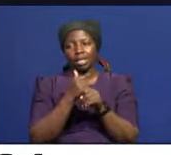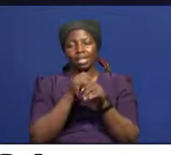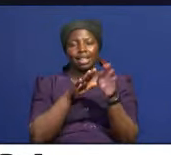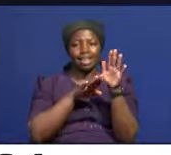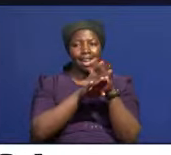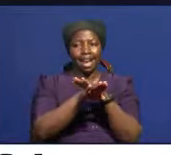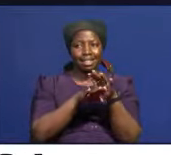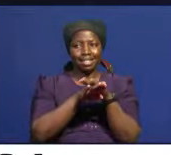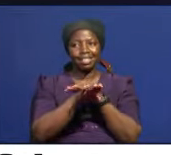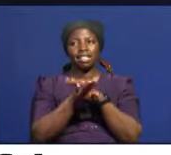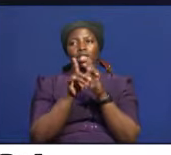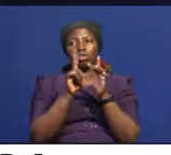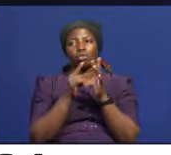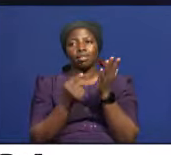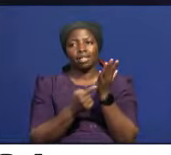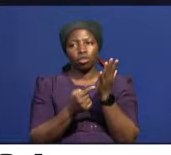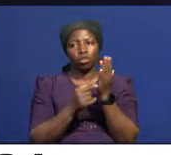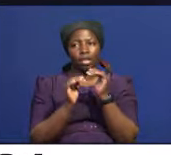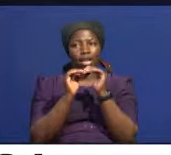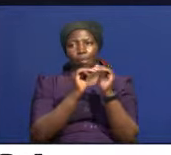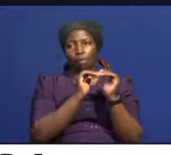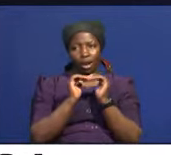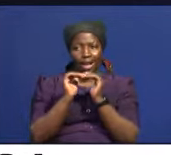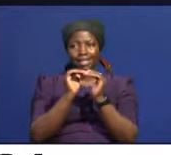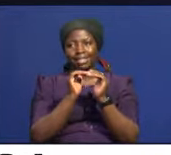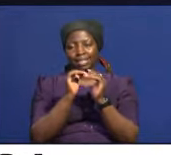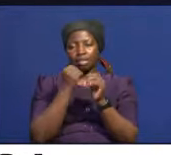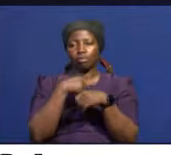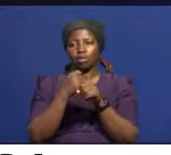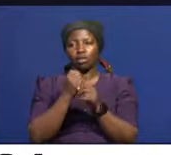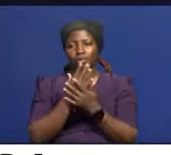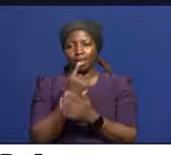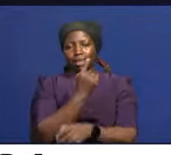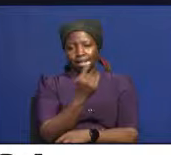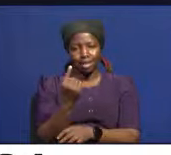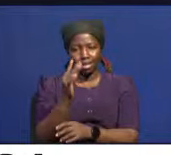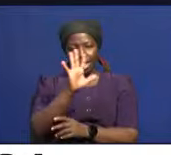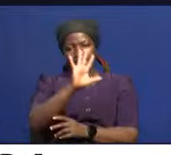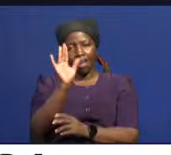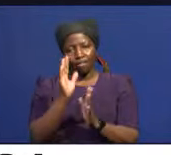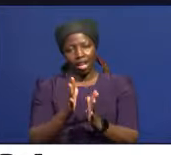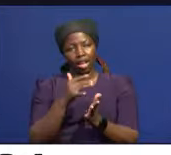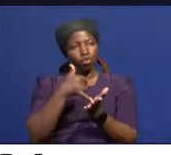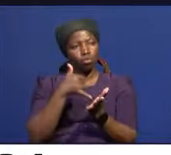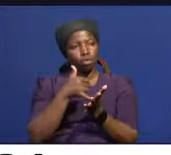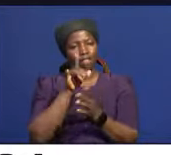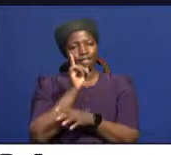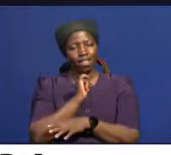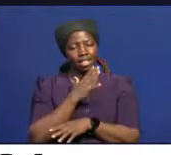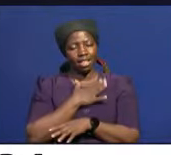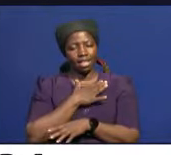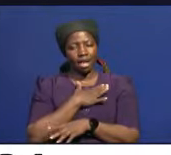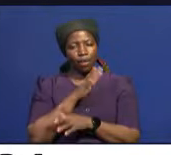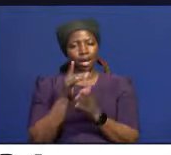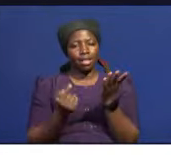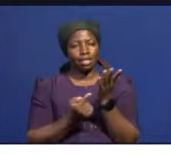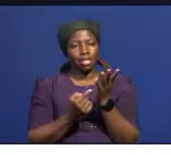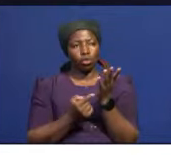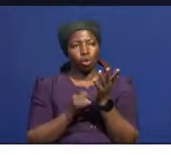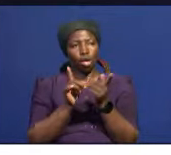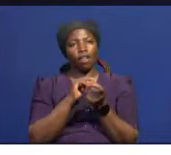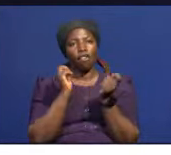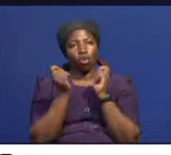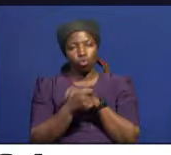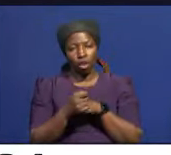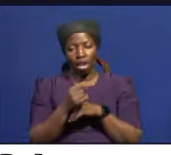technology, ensuring every African is included in our digital revolution. Everyone